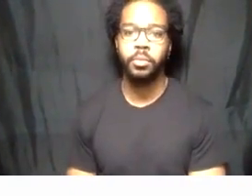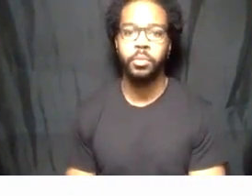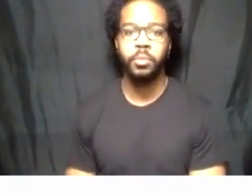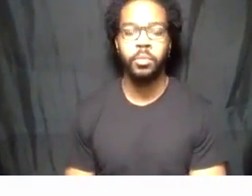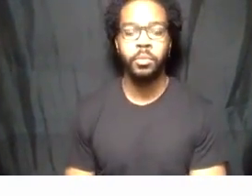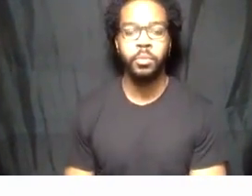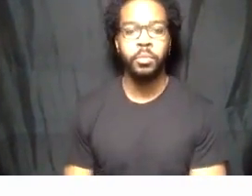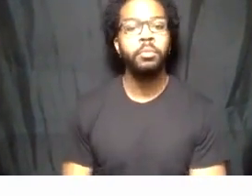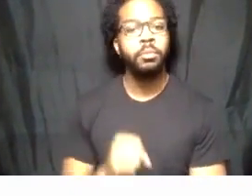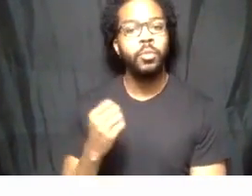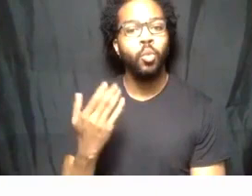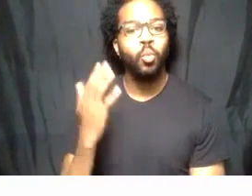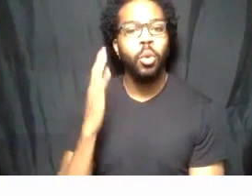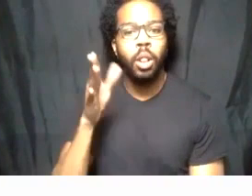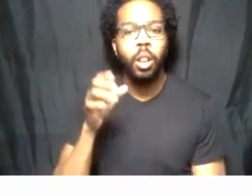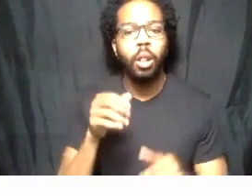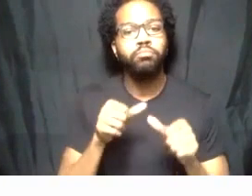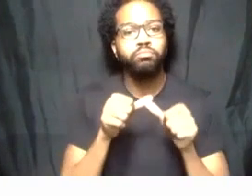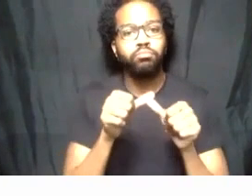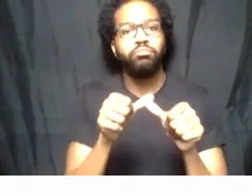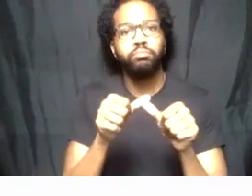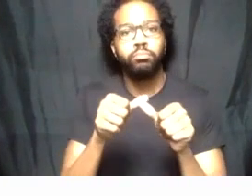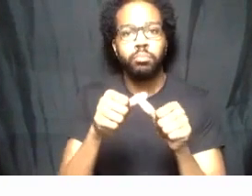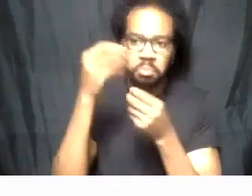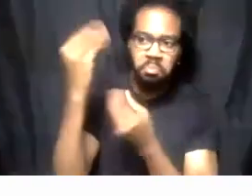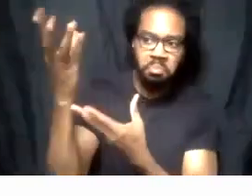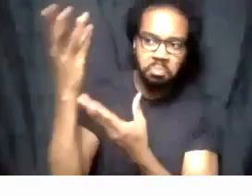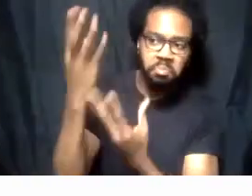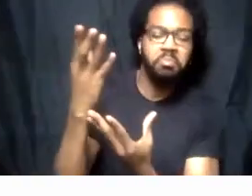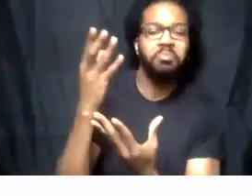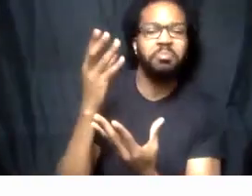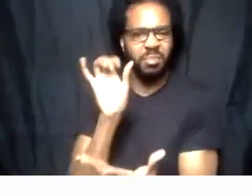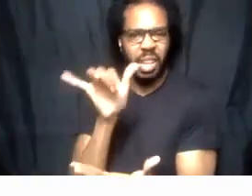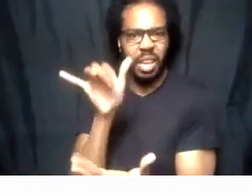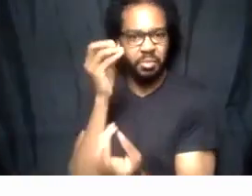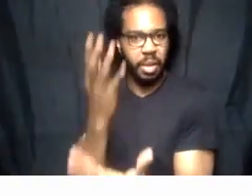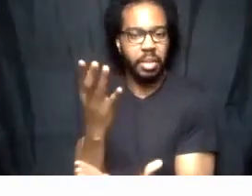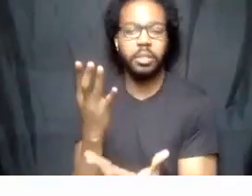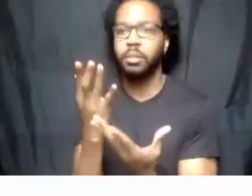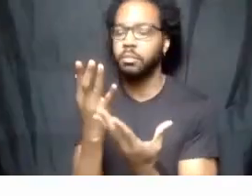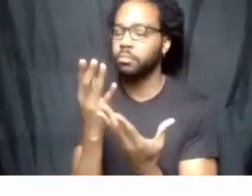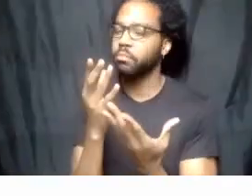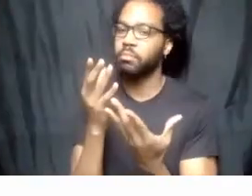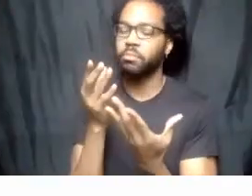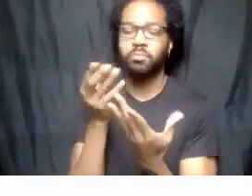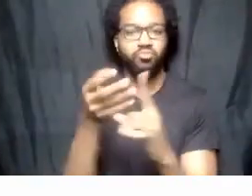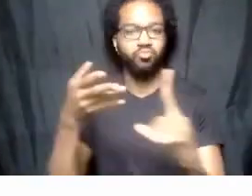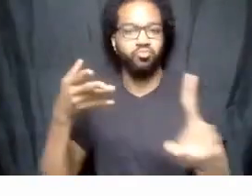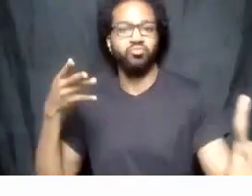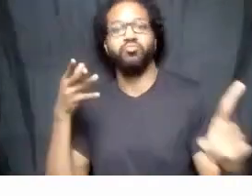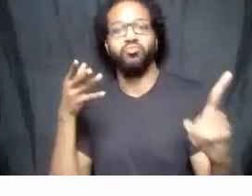So we'll continue to provide updates on that data and provide as much context to it as we